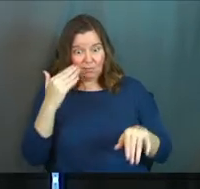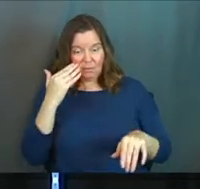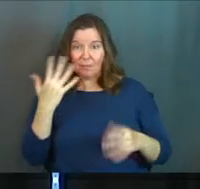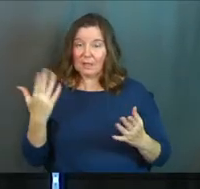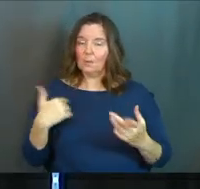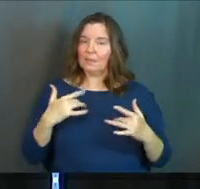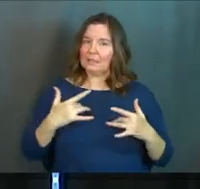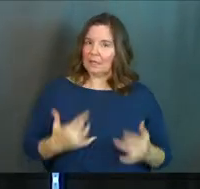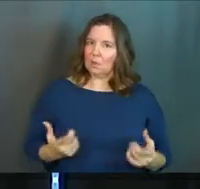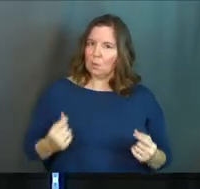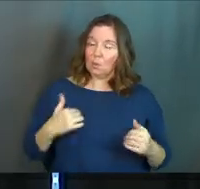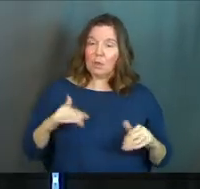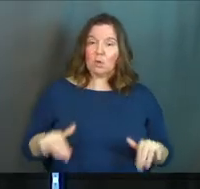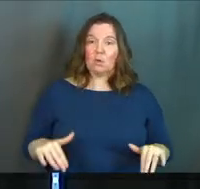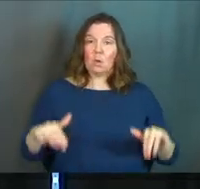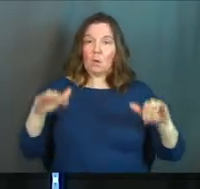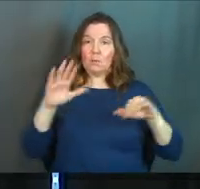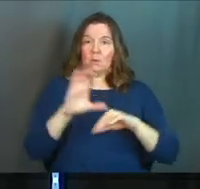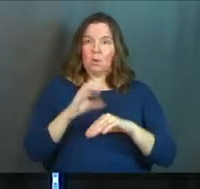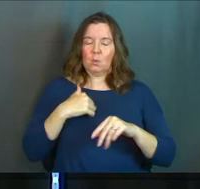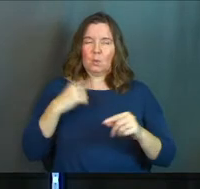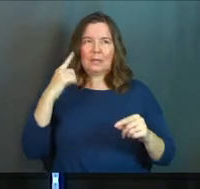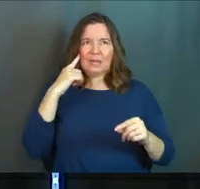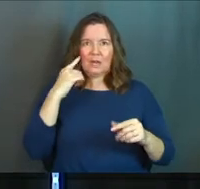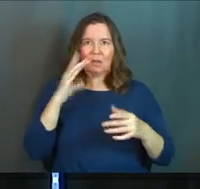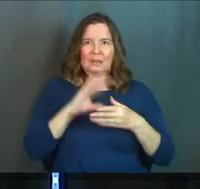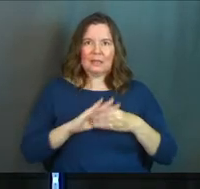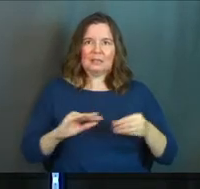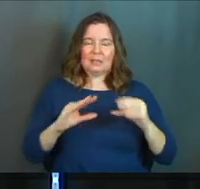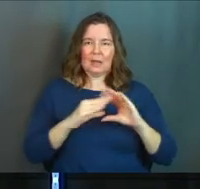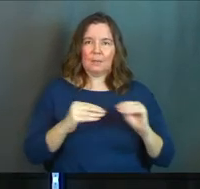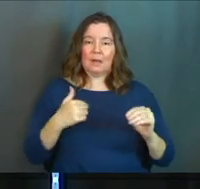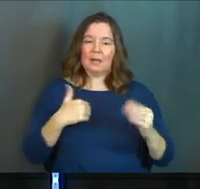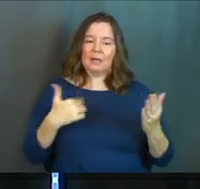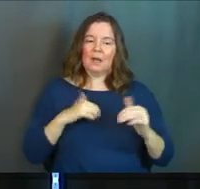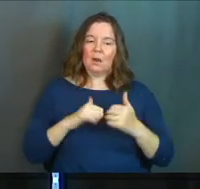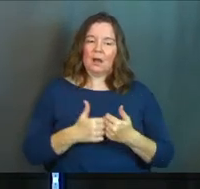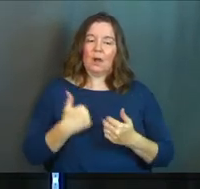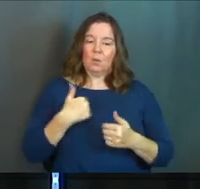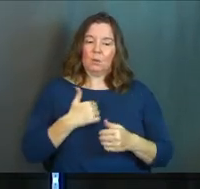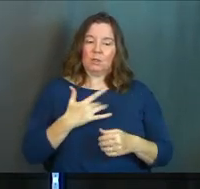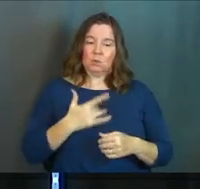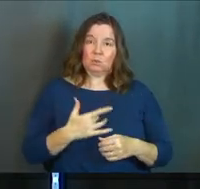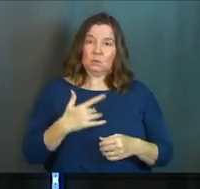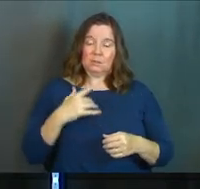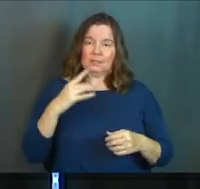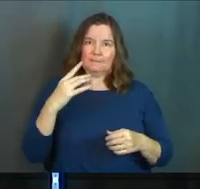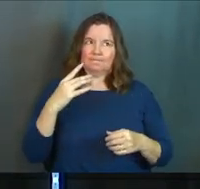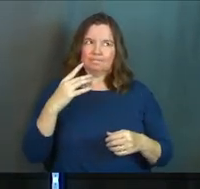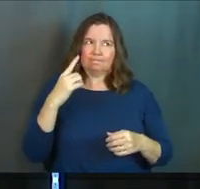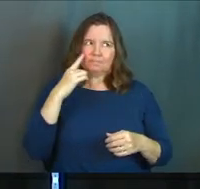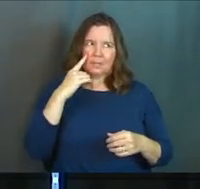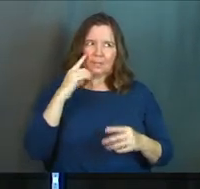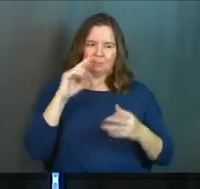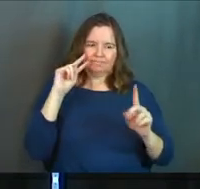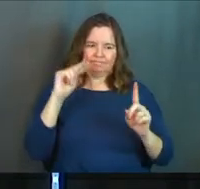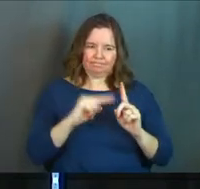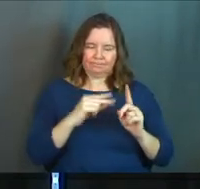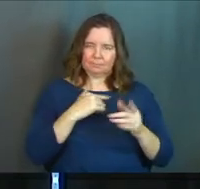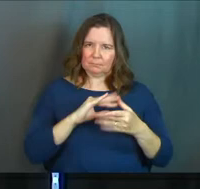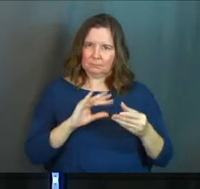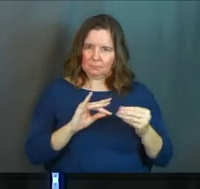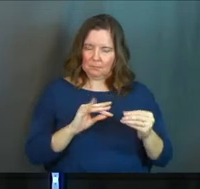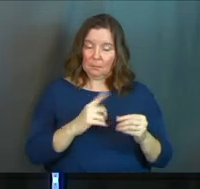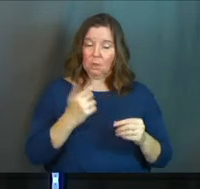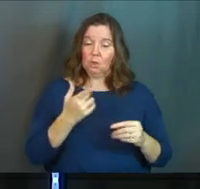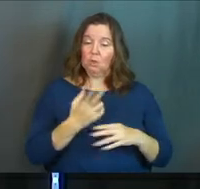what we do, right? Like, we grow up in the church and we hear these testimonies. And here's how we usually hear the testimonies. Let's be real with